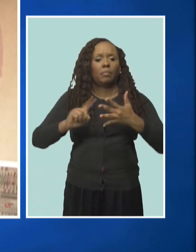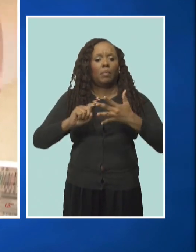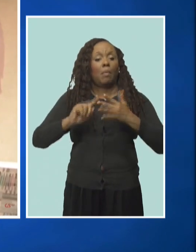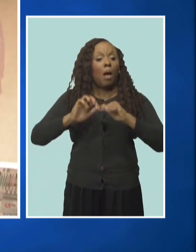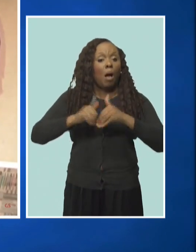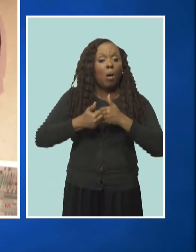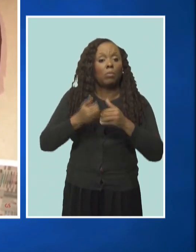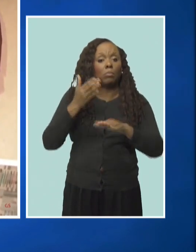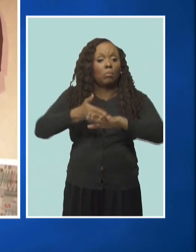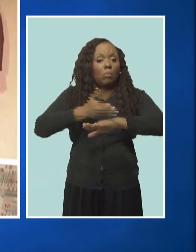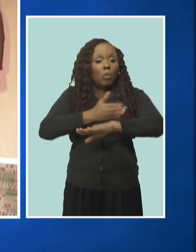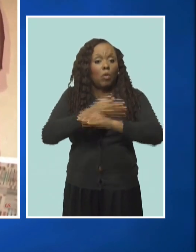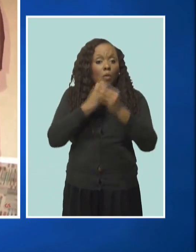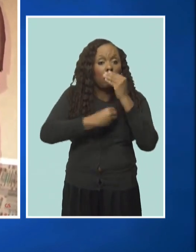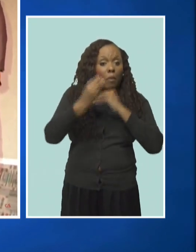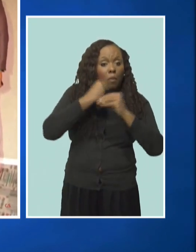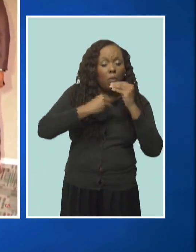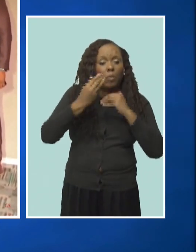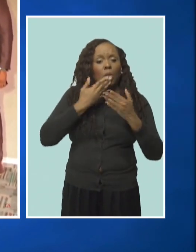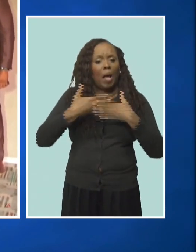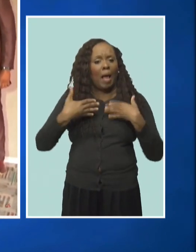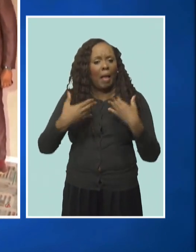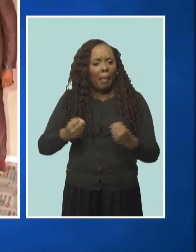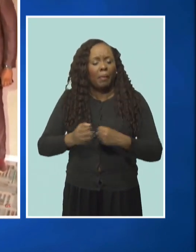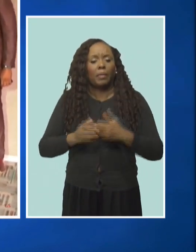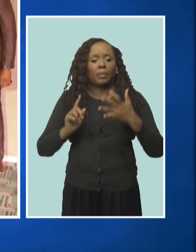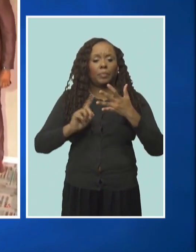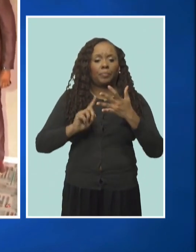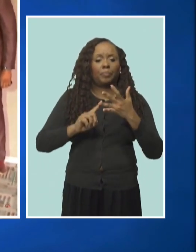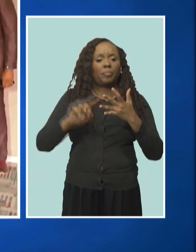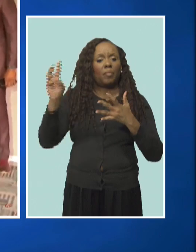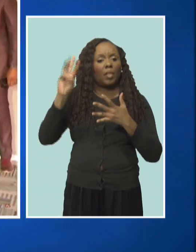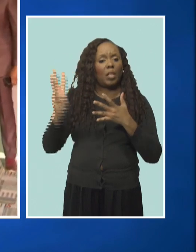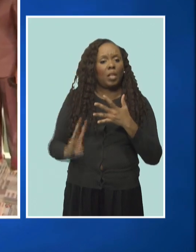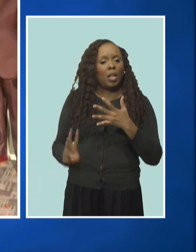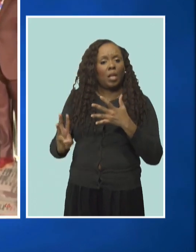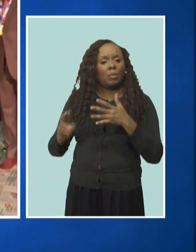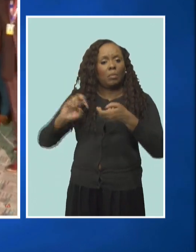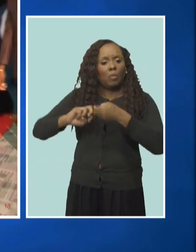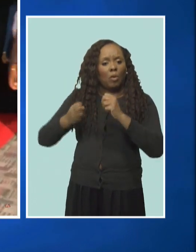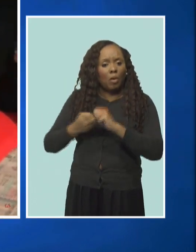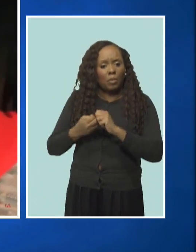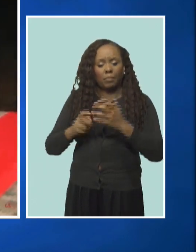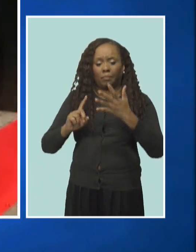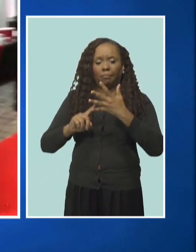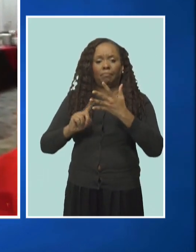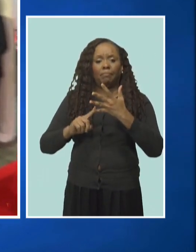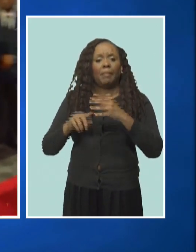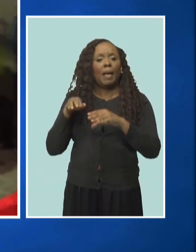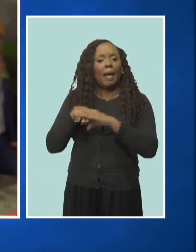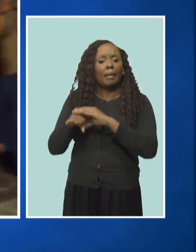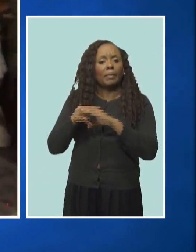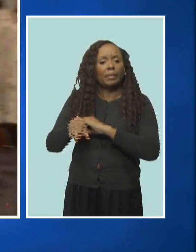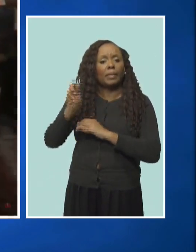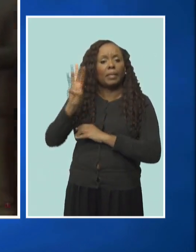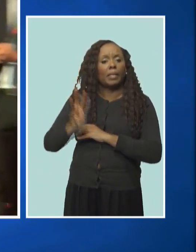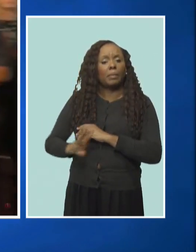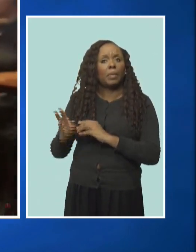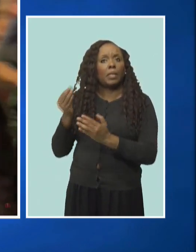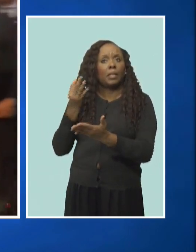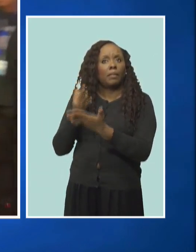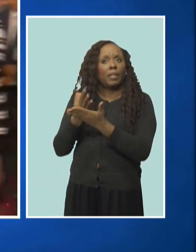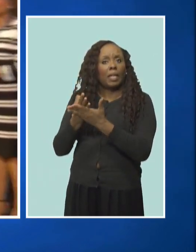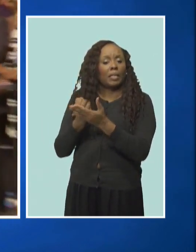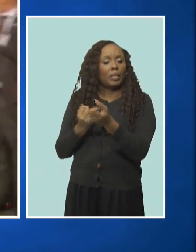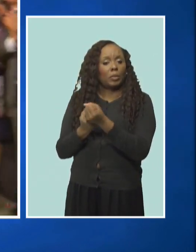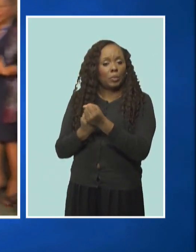and nutrition security, and efforts to confront the growing climate crisis and secure access to climate finance.